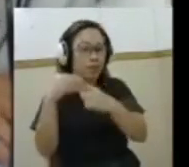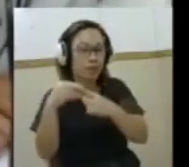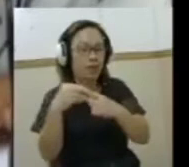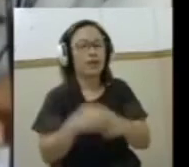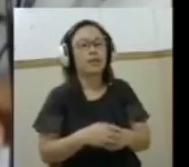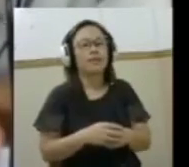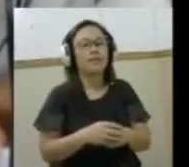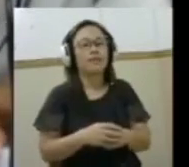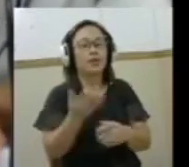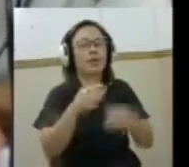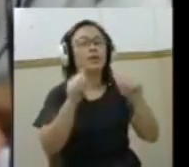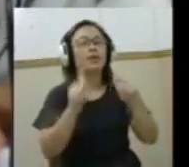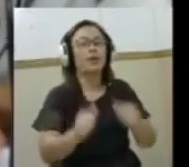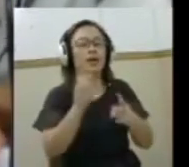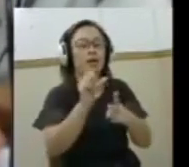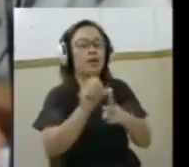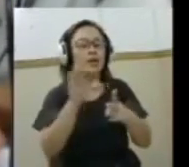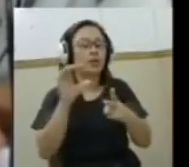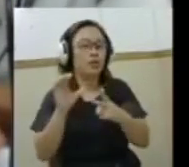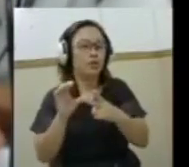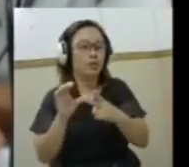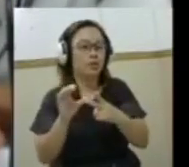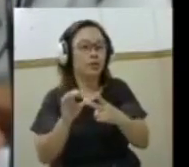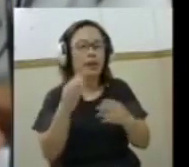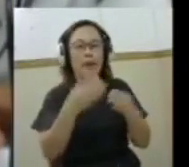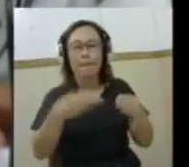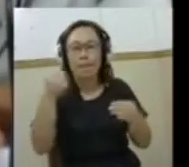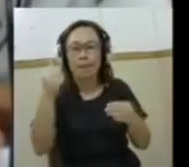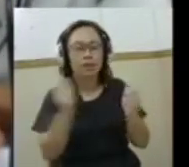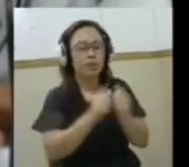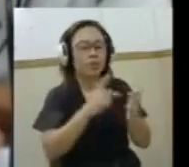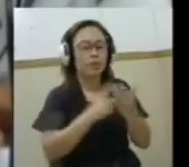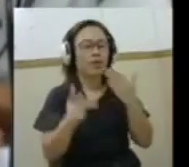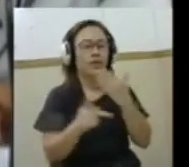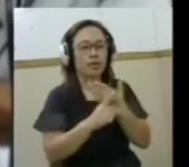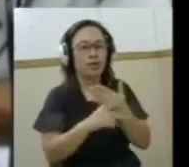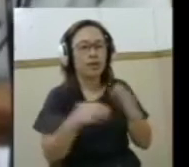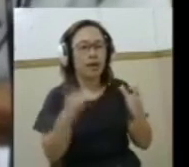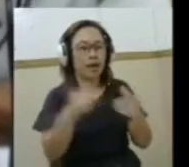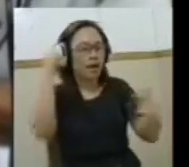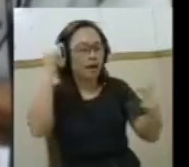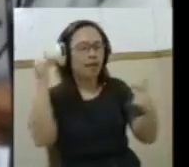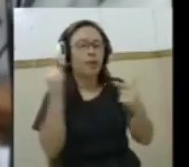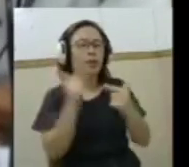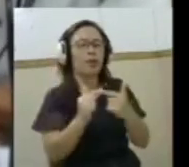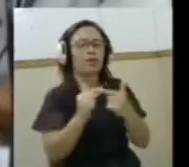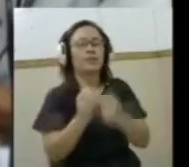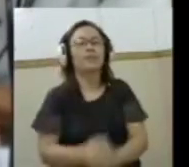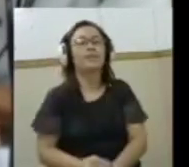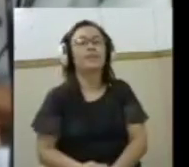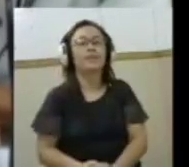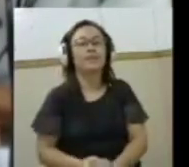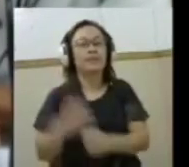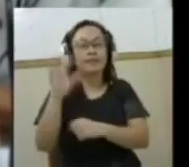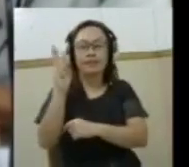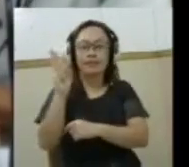themes. You can choose the themes that fit best with the project and its goals. Right, Ma'am Ans? Right. All right. Number